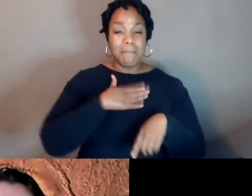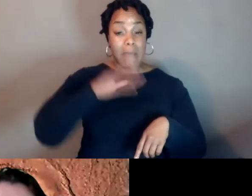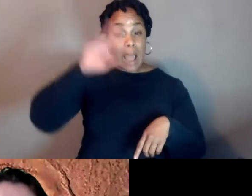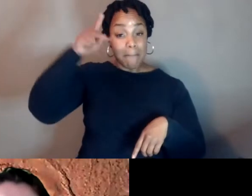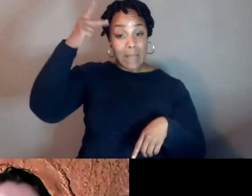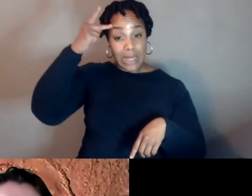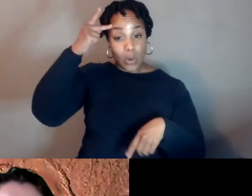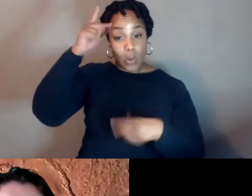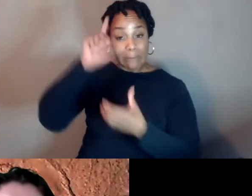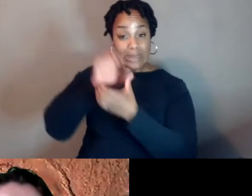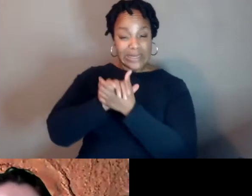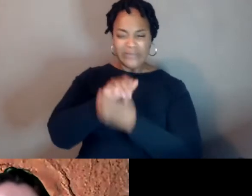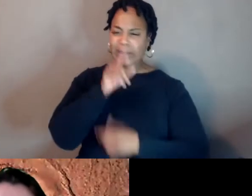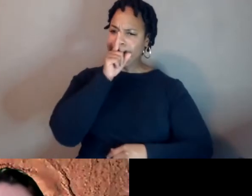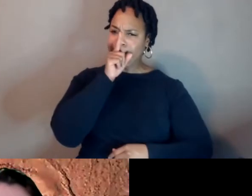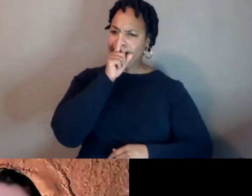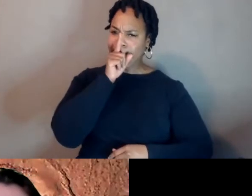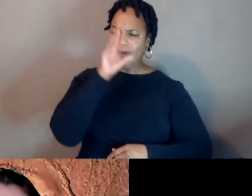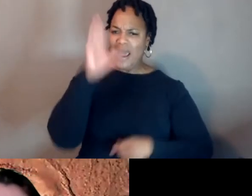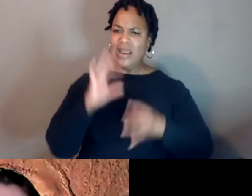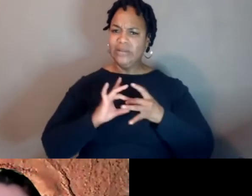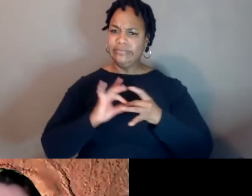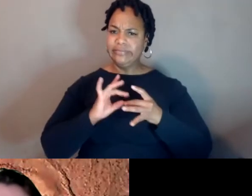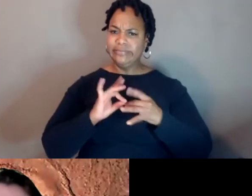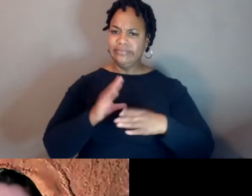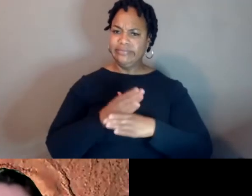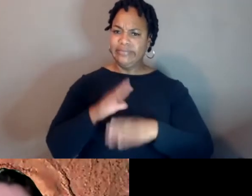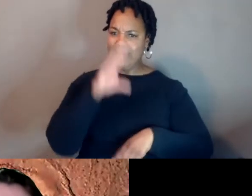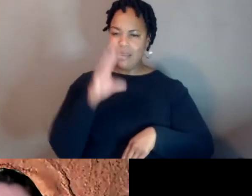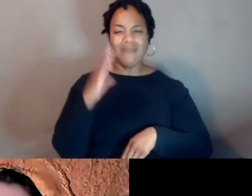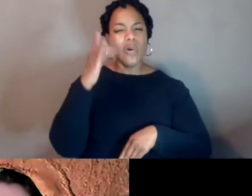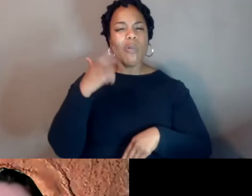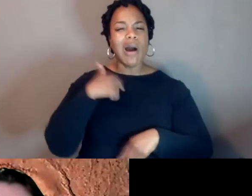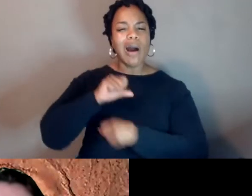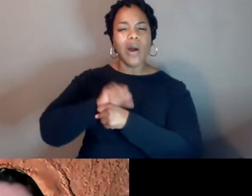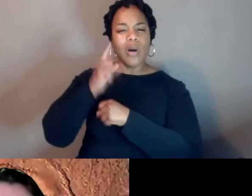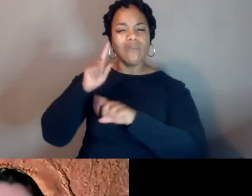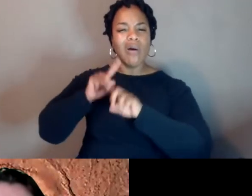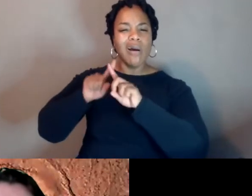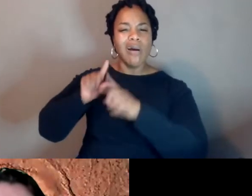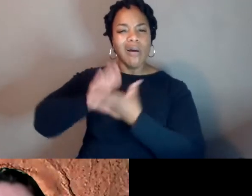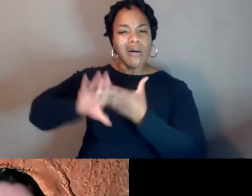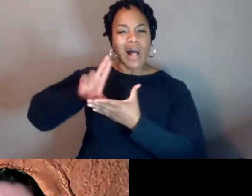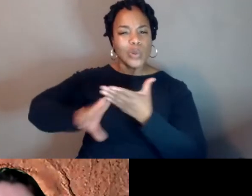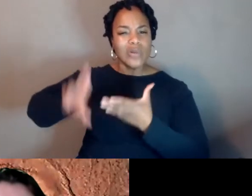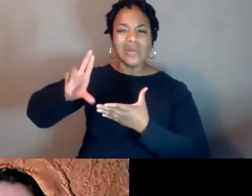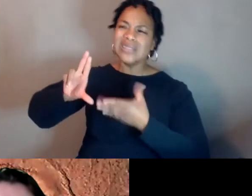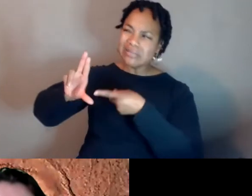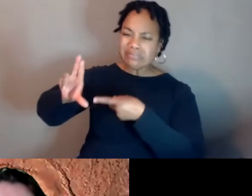because I served institutions where there was a diversity of opinion